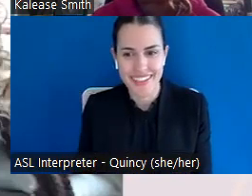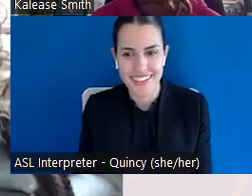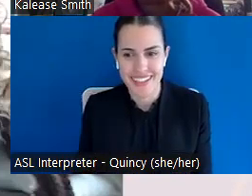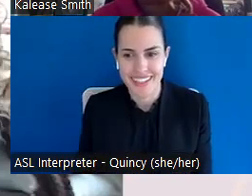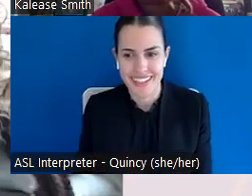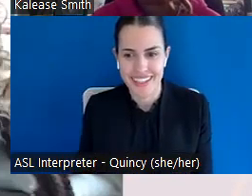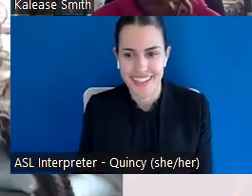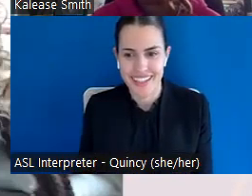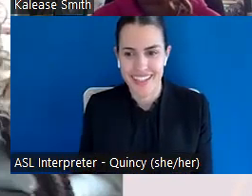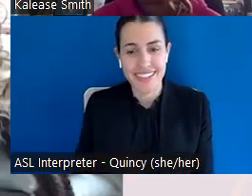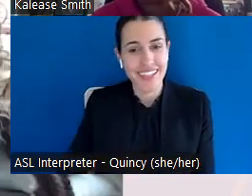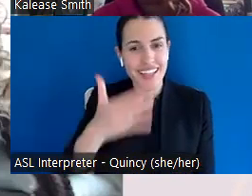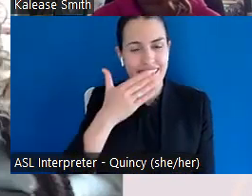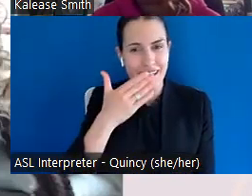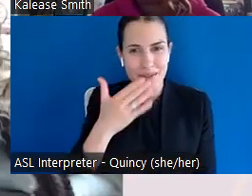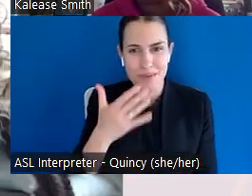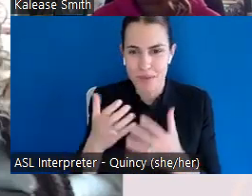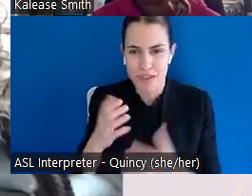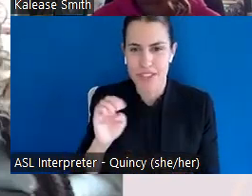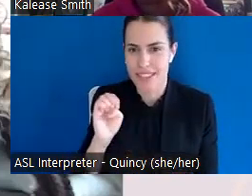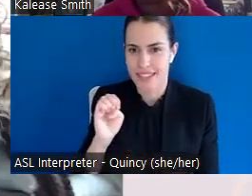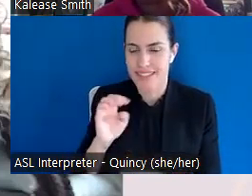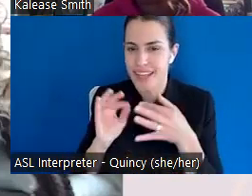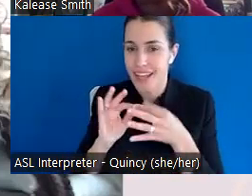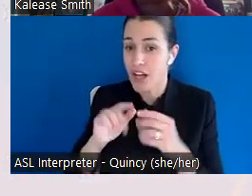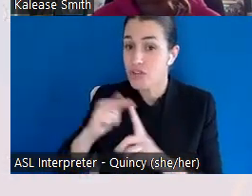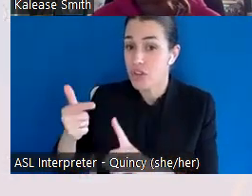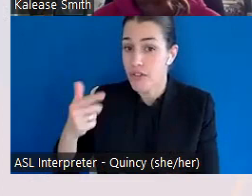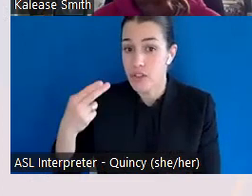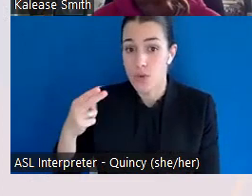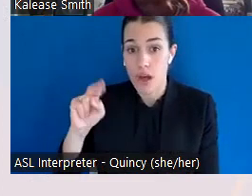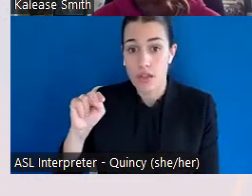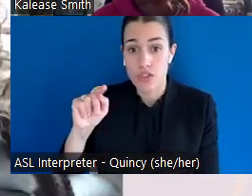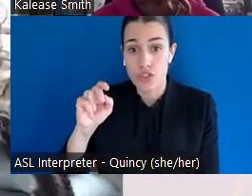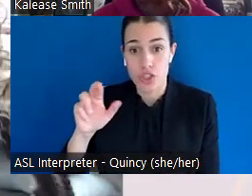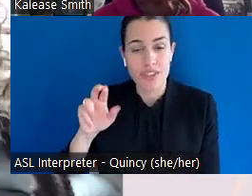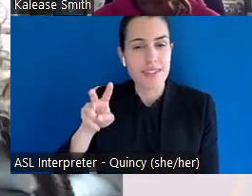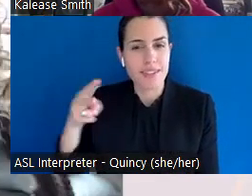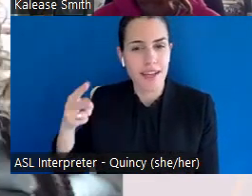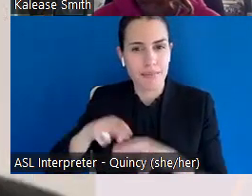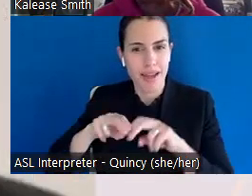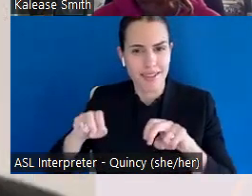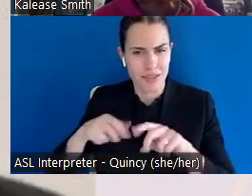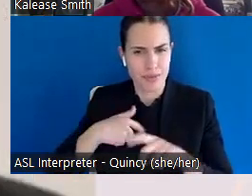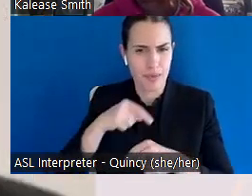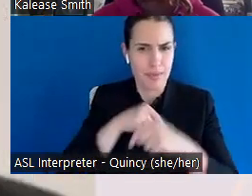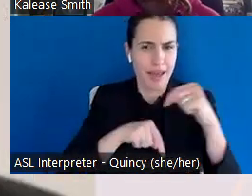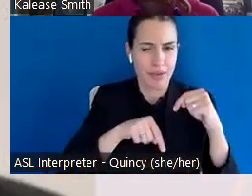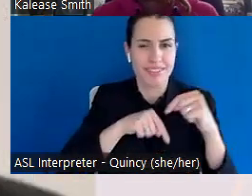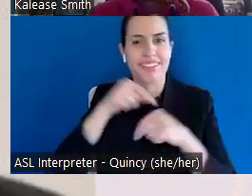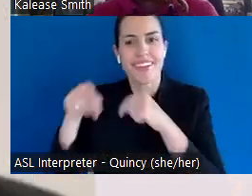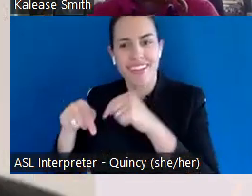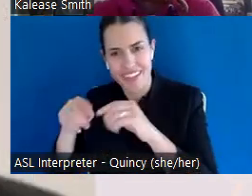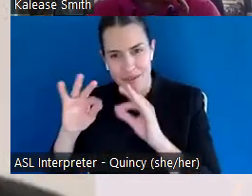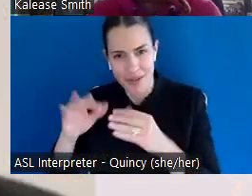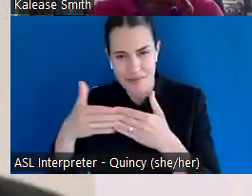Thank you so much, Khalees. And I'm going to turn it over to Hunter, who is our second panelist now. Oh, I went backwards. My bad. There we